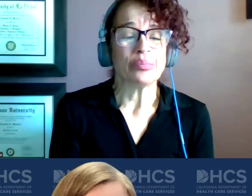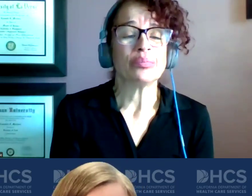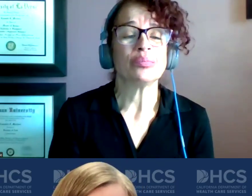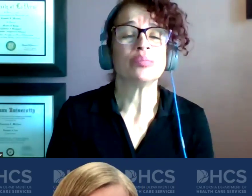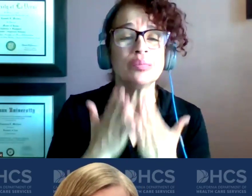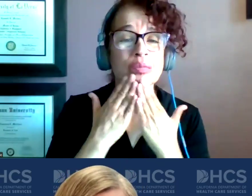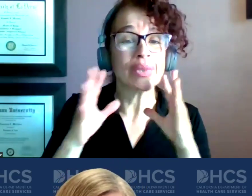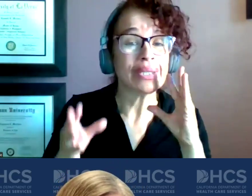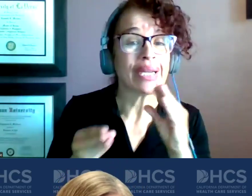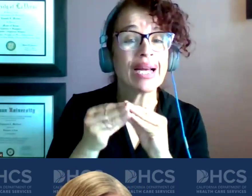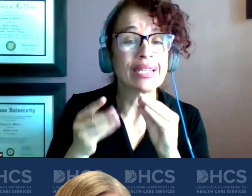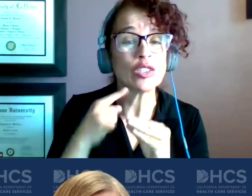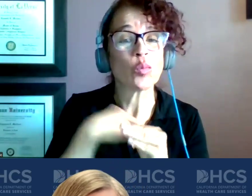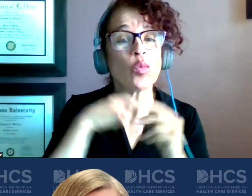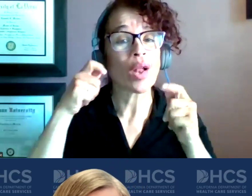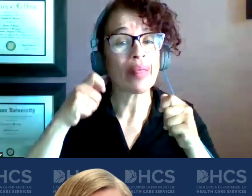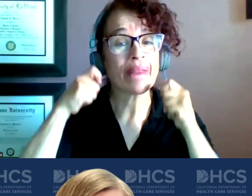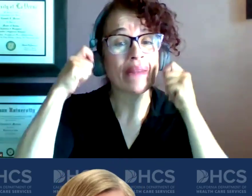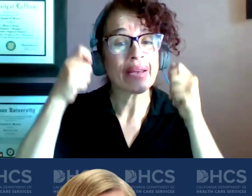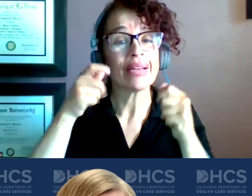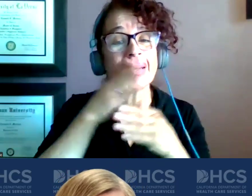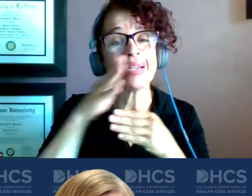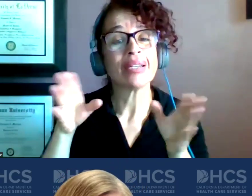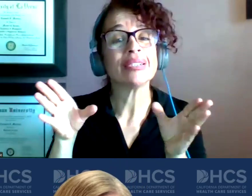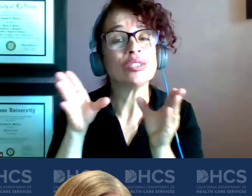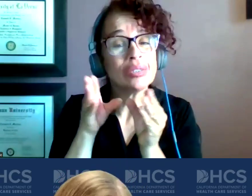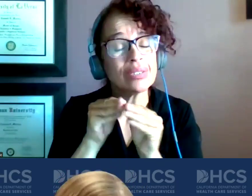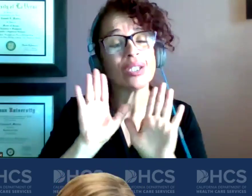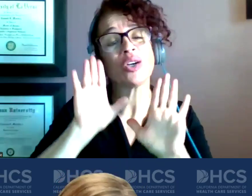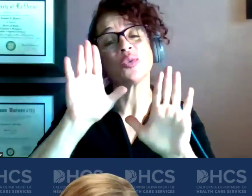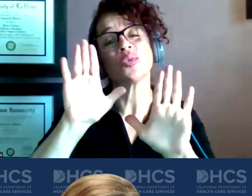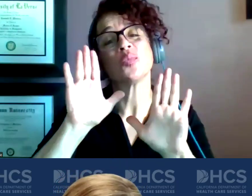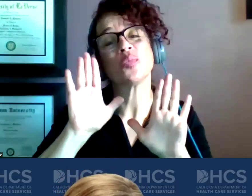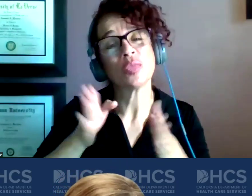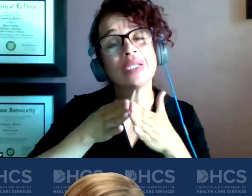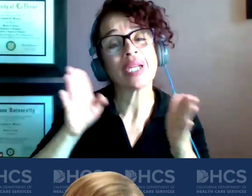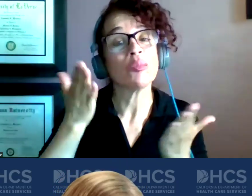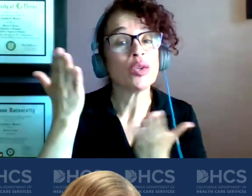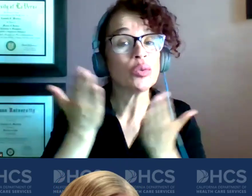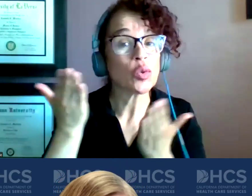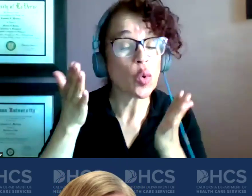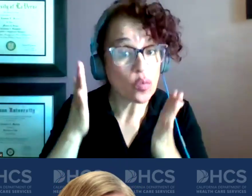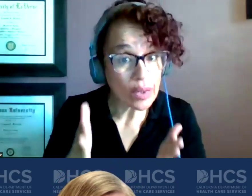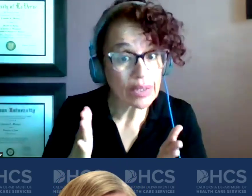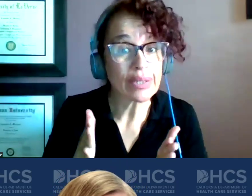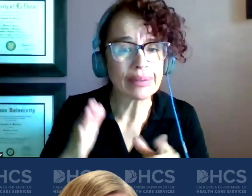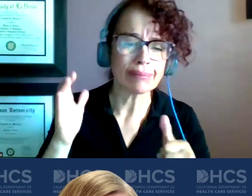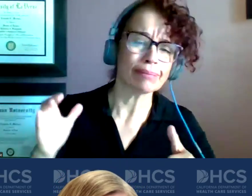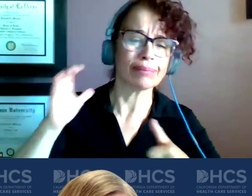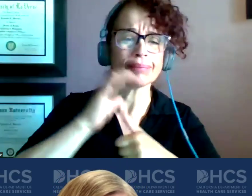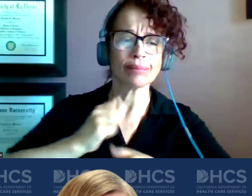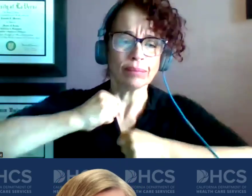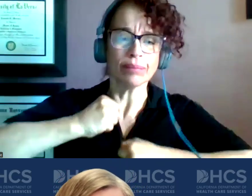Thank you for adding that, and we'll celebrate you the rest of the meeting. And you are a tremendous public servant and a champion for